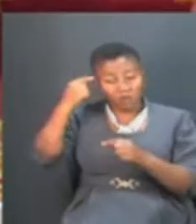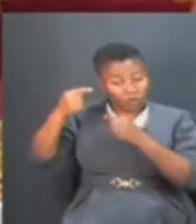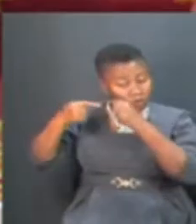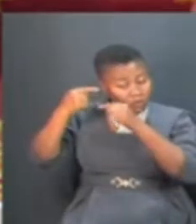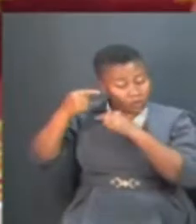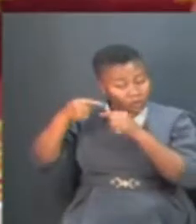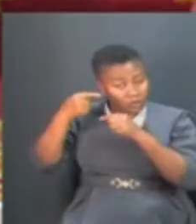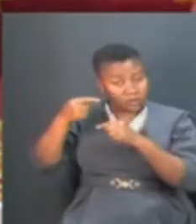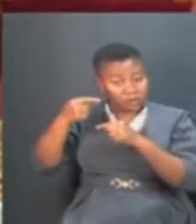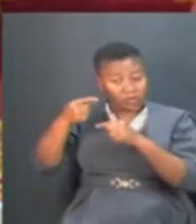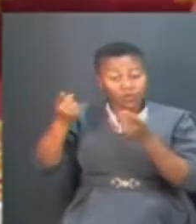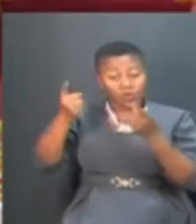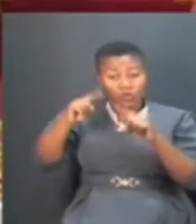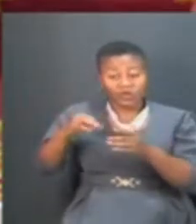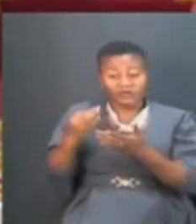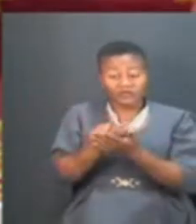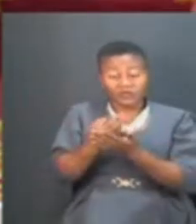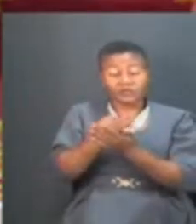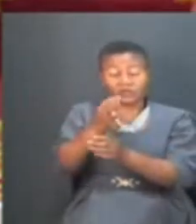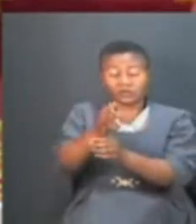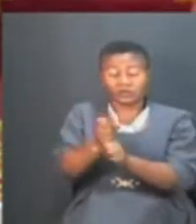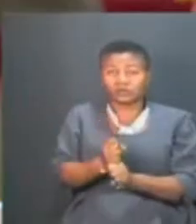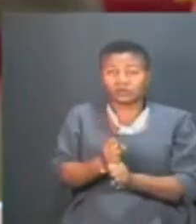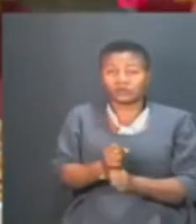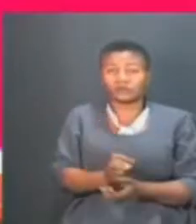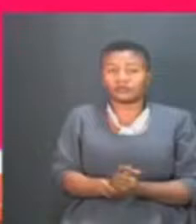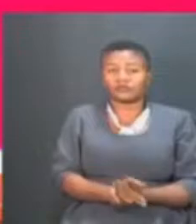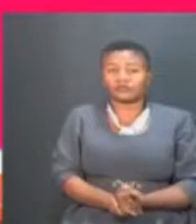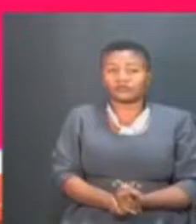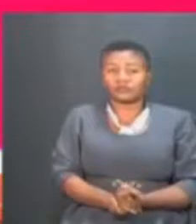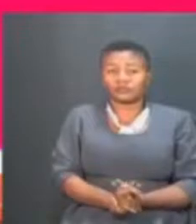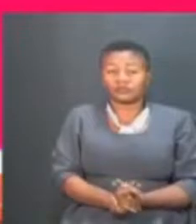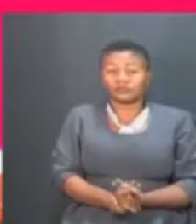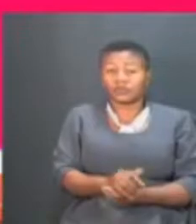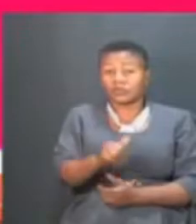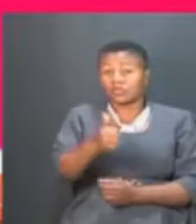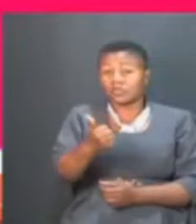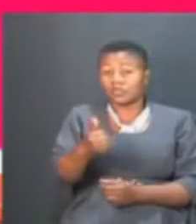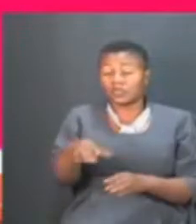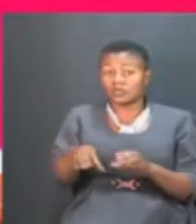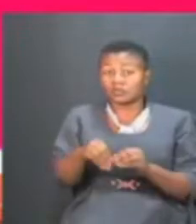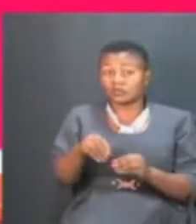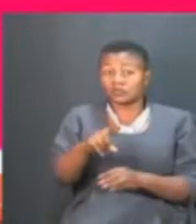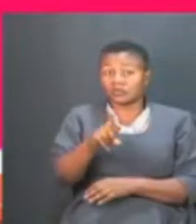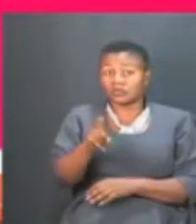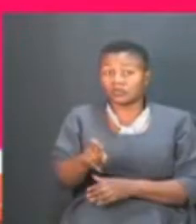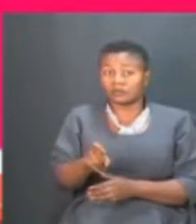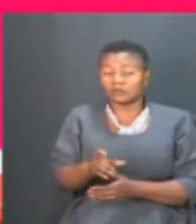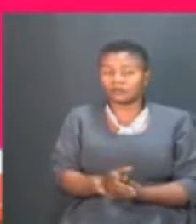upon availability of funds. Honourable Member, any supplementary question?